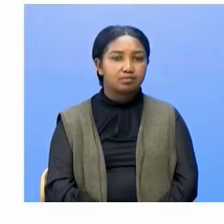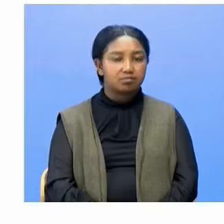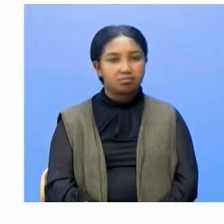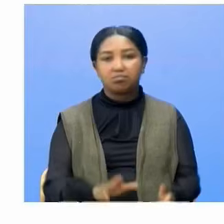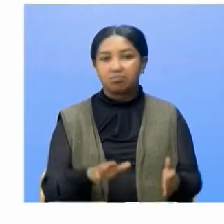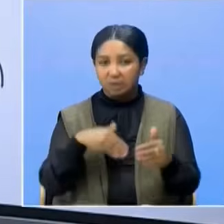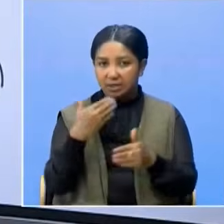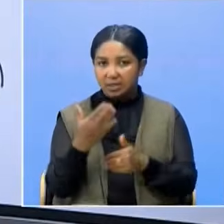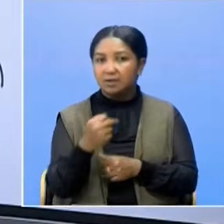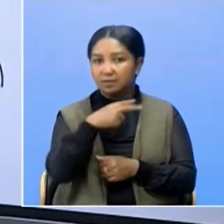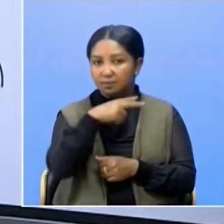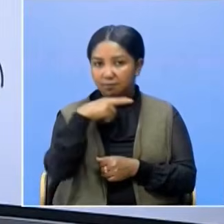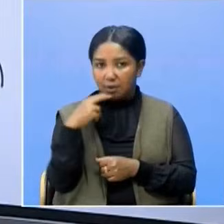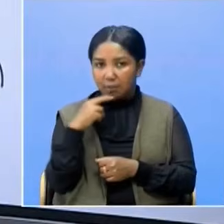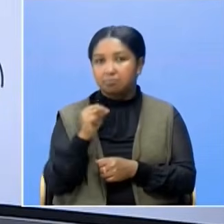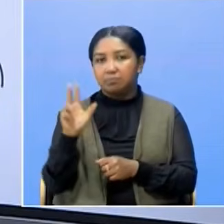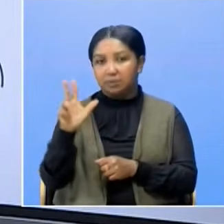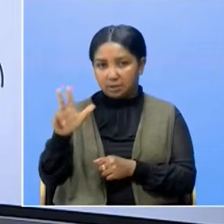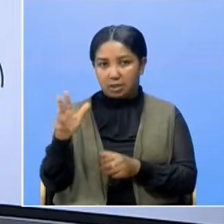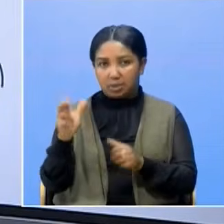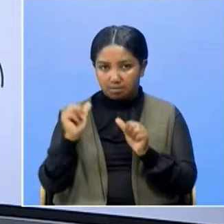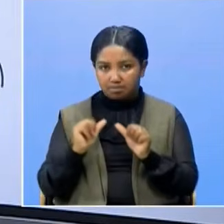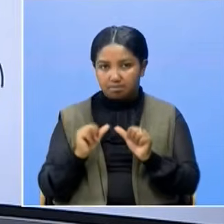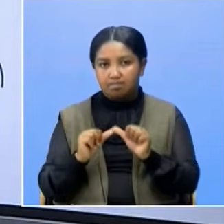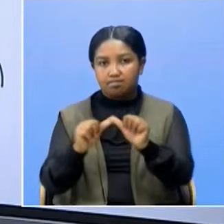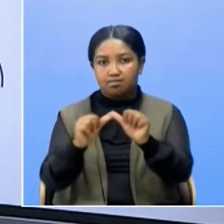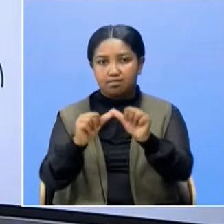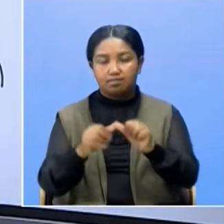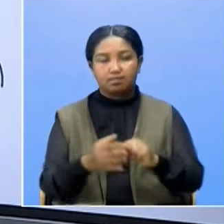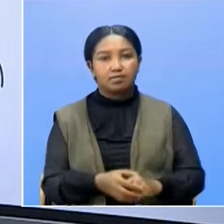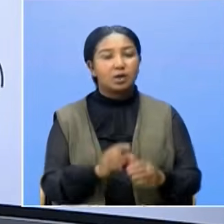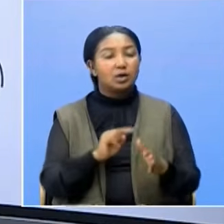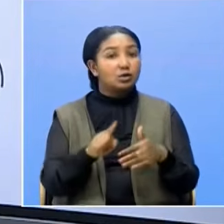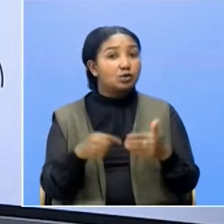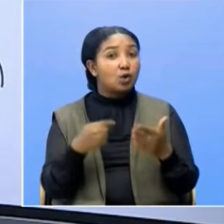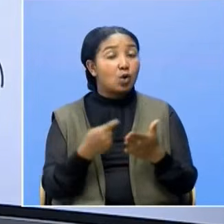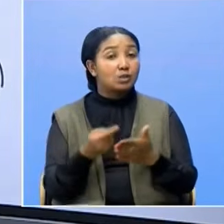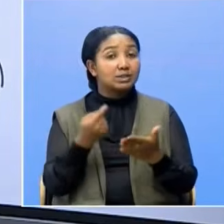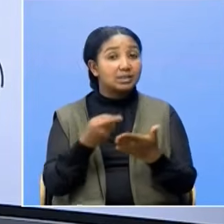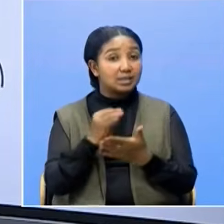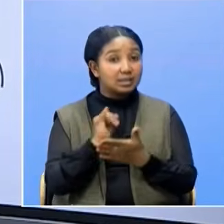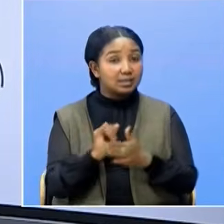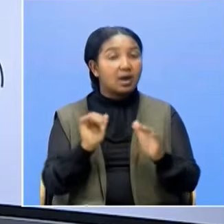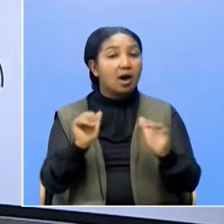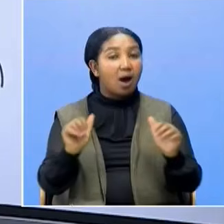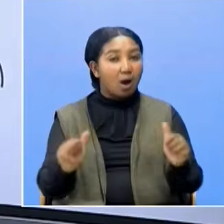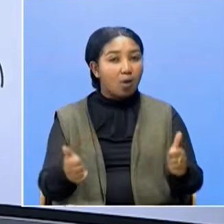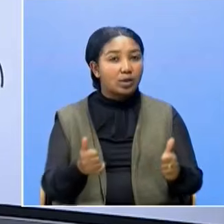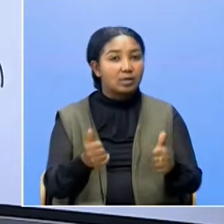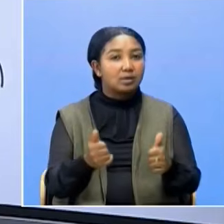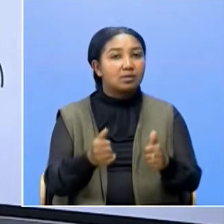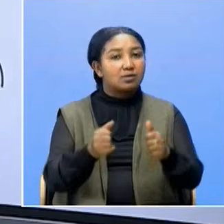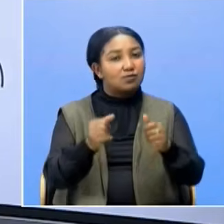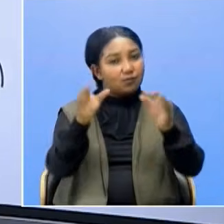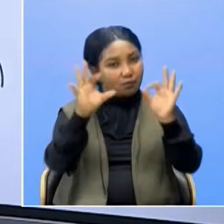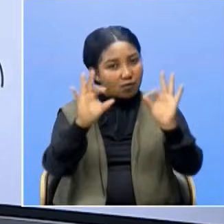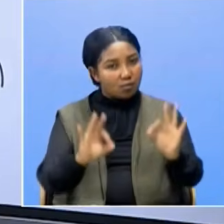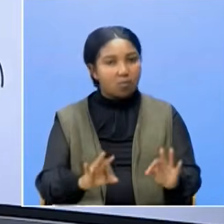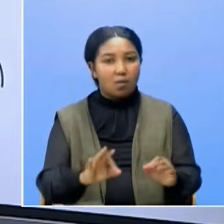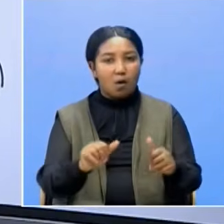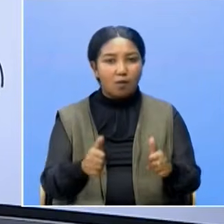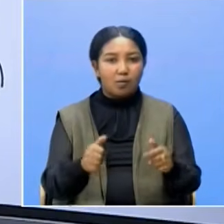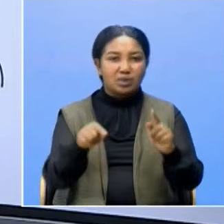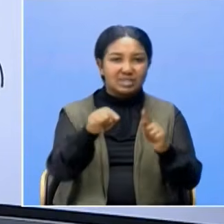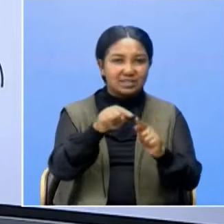Then the verb remains the same, which is verb 3. So this is how we construct the positive